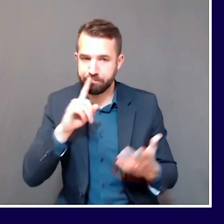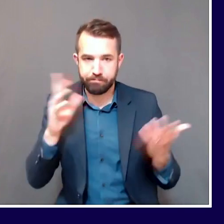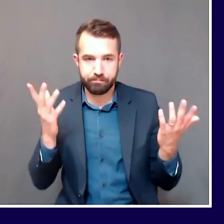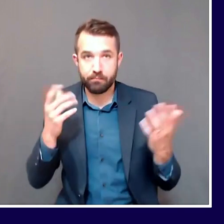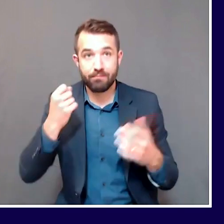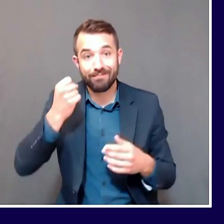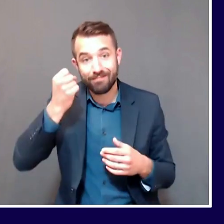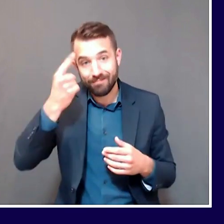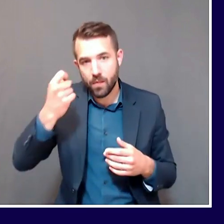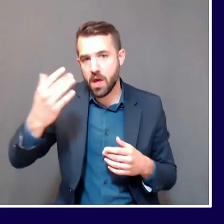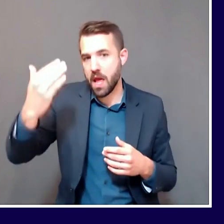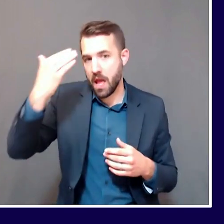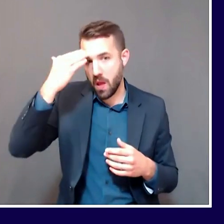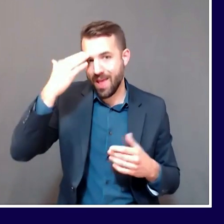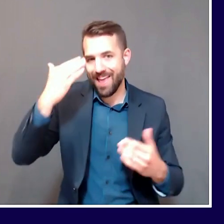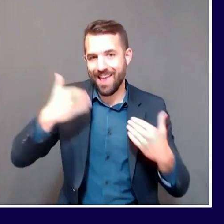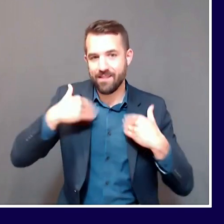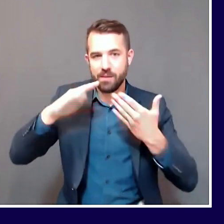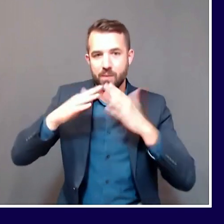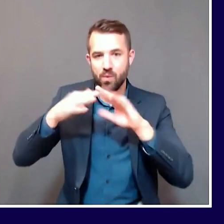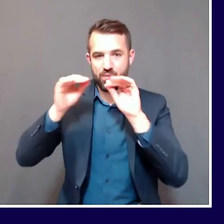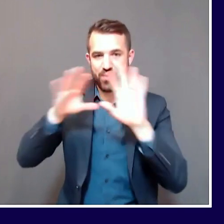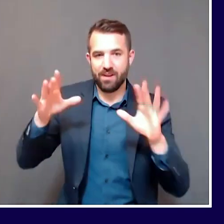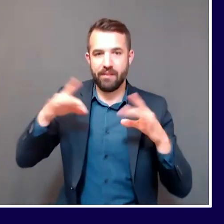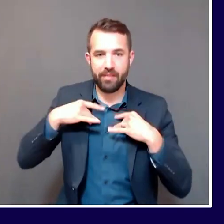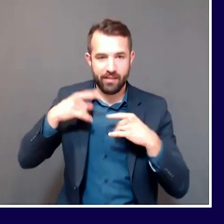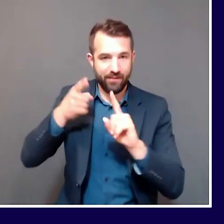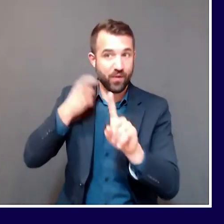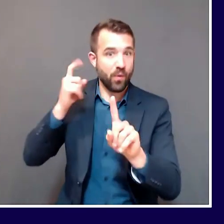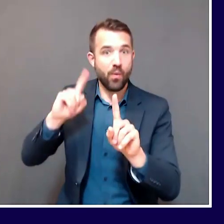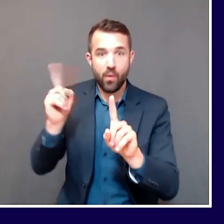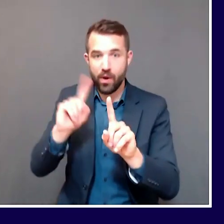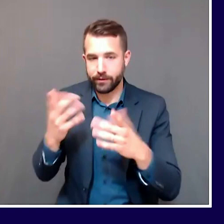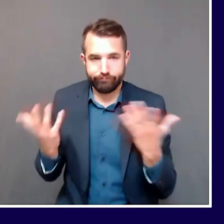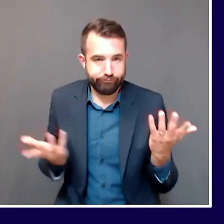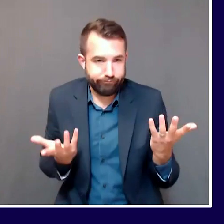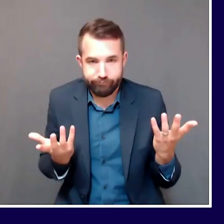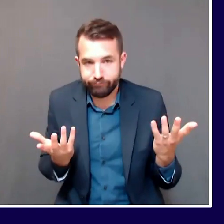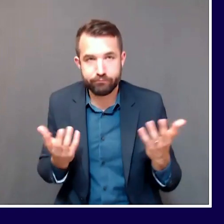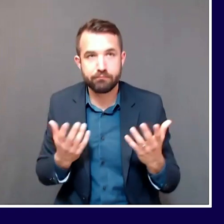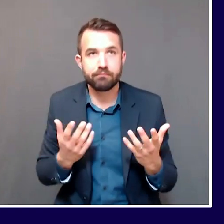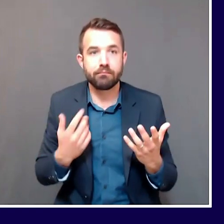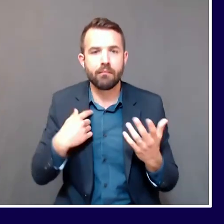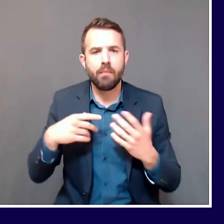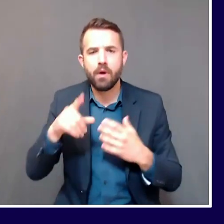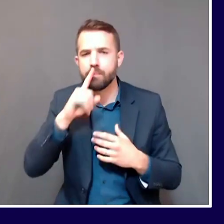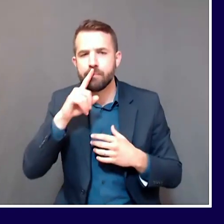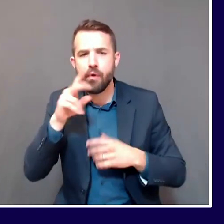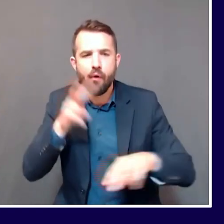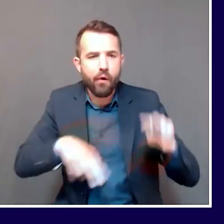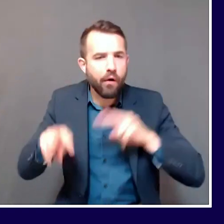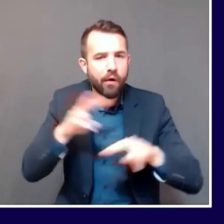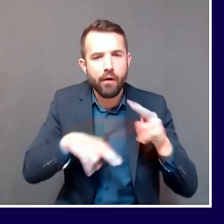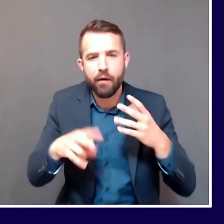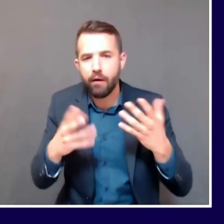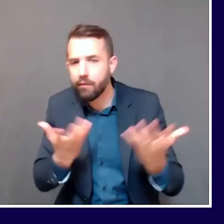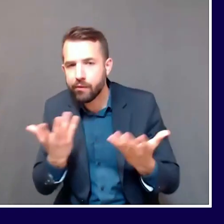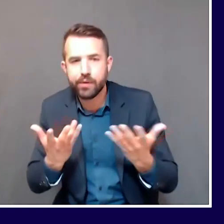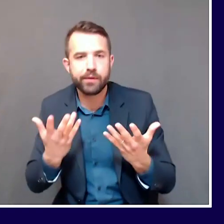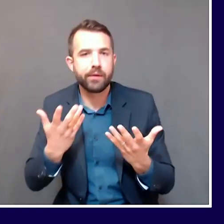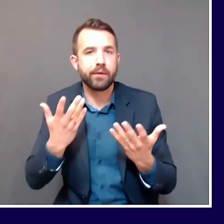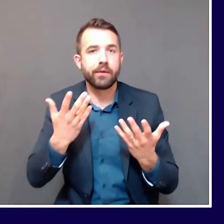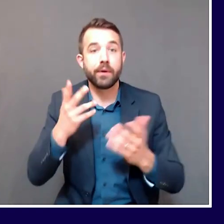in an area, when we look at the spread, we look at it in terms of individuals, less about zip